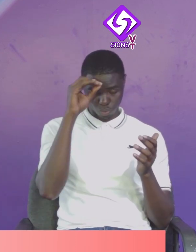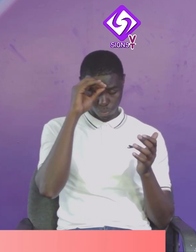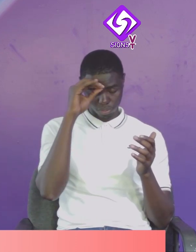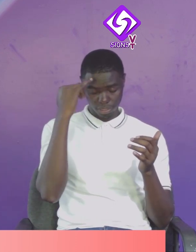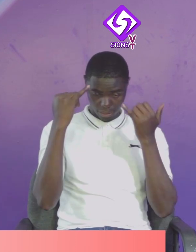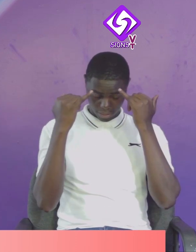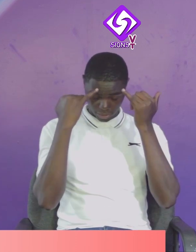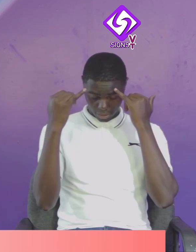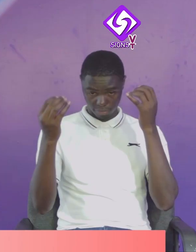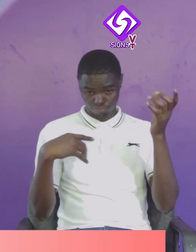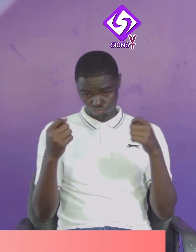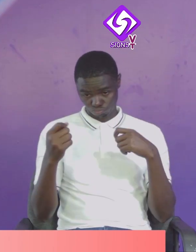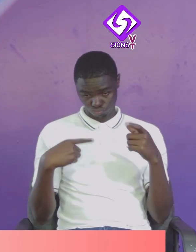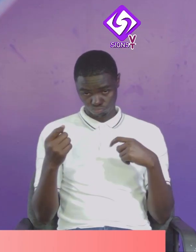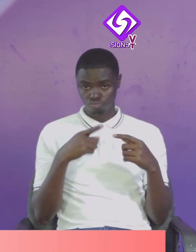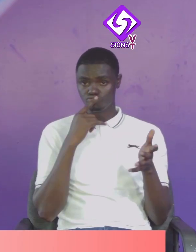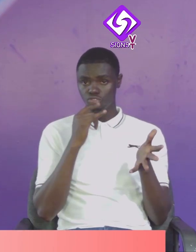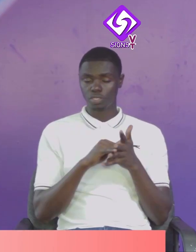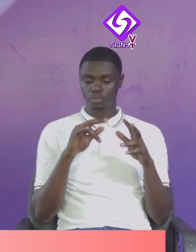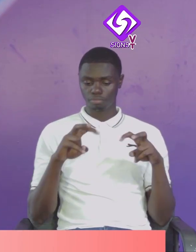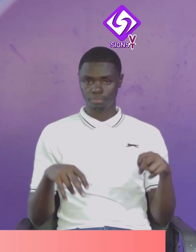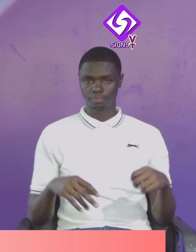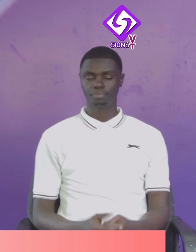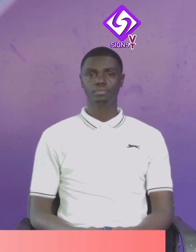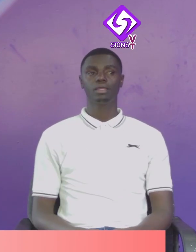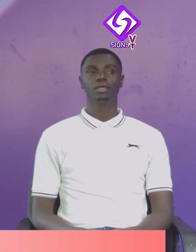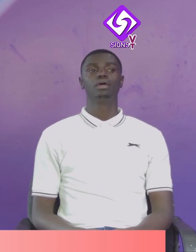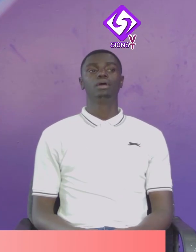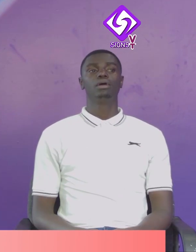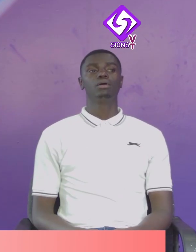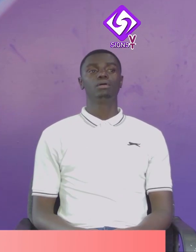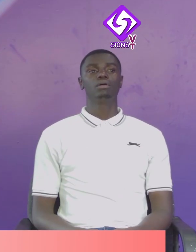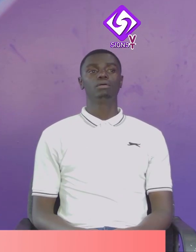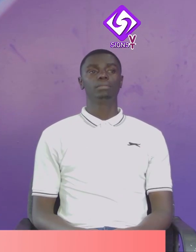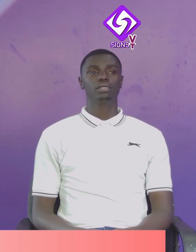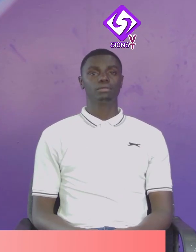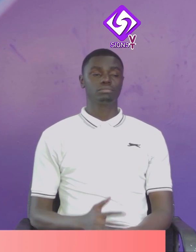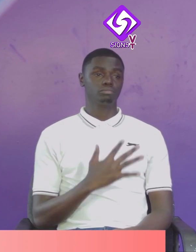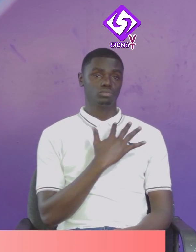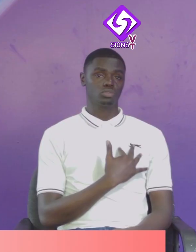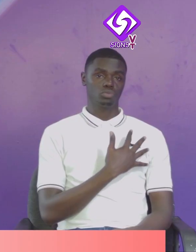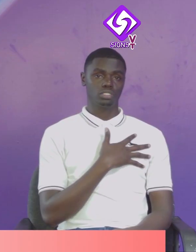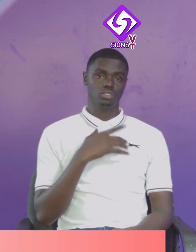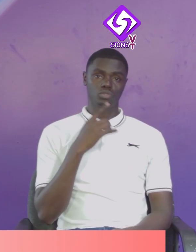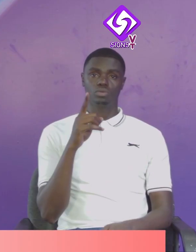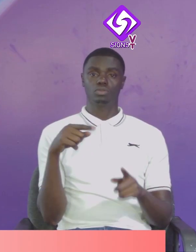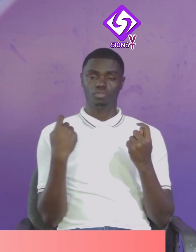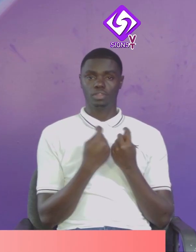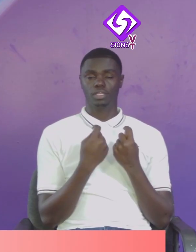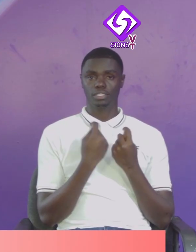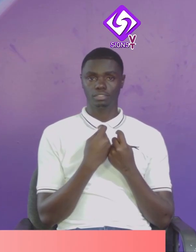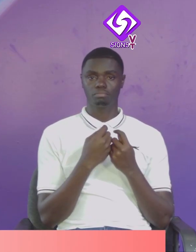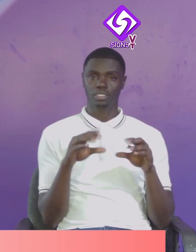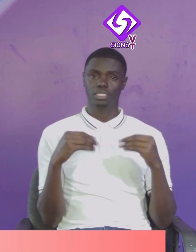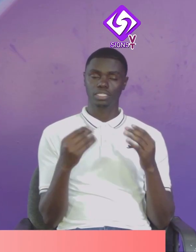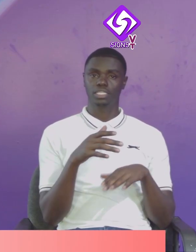as far as Croatia is concerned, Makona? I'll say Croatia is one of the teams that even gave